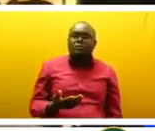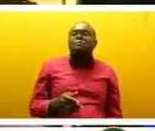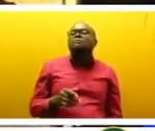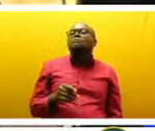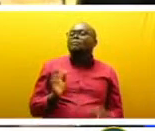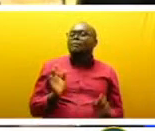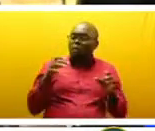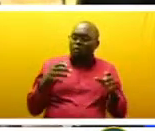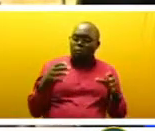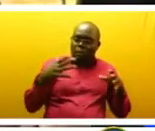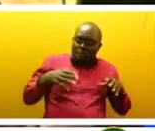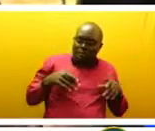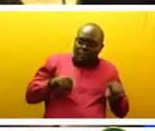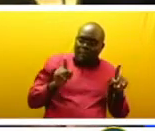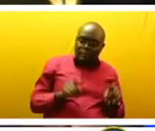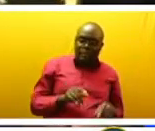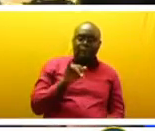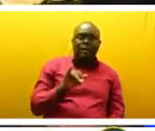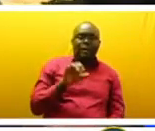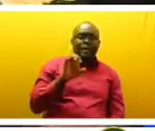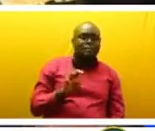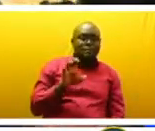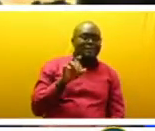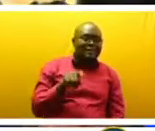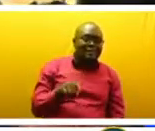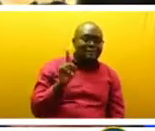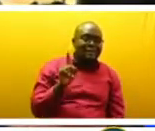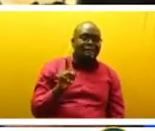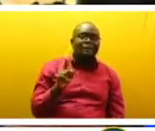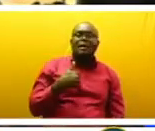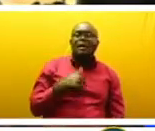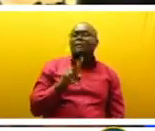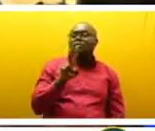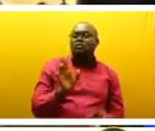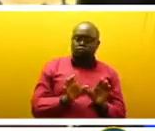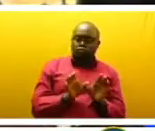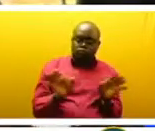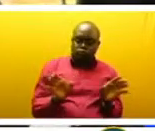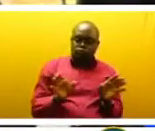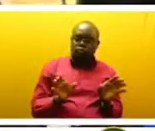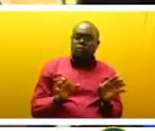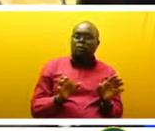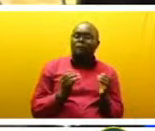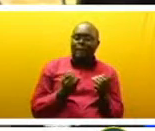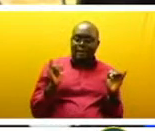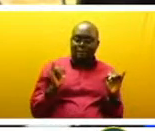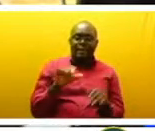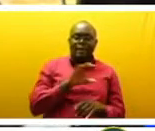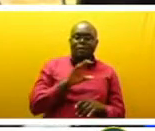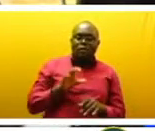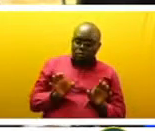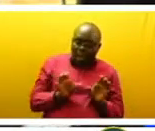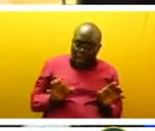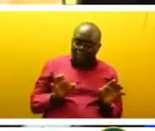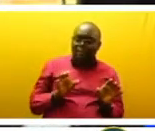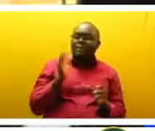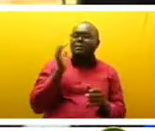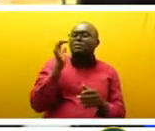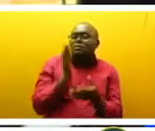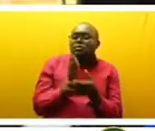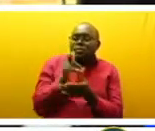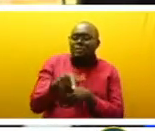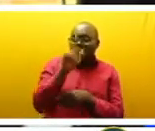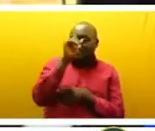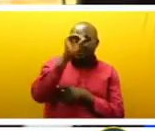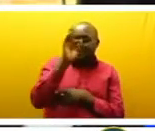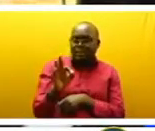Babel, because the Iebc, when you have two factions of an independent commission, that is something so serious. It